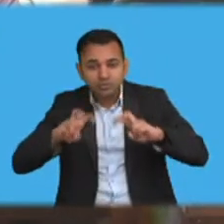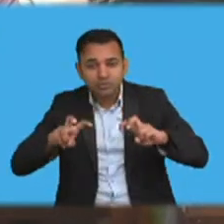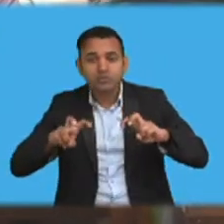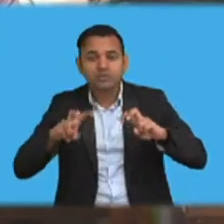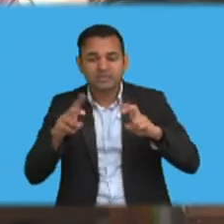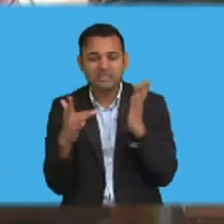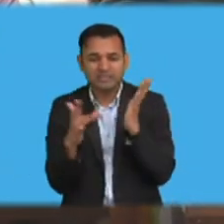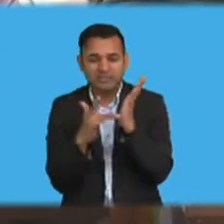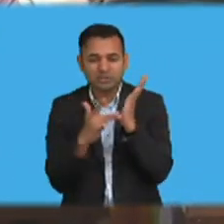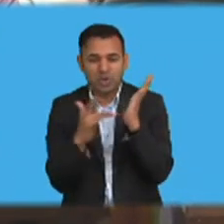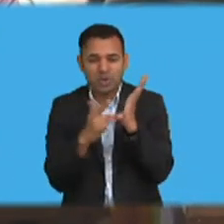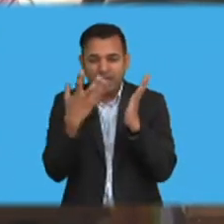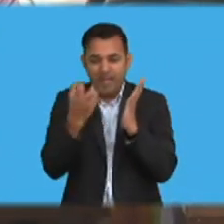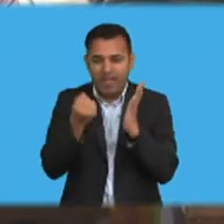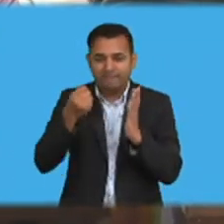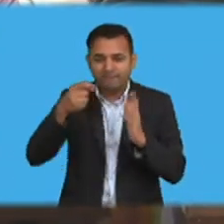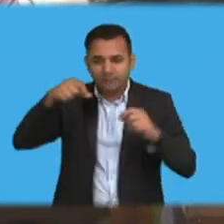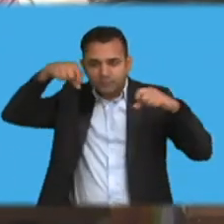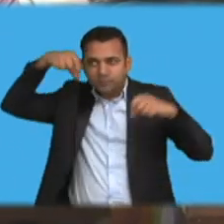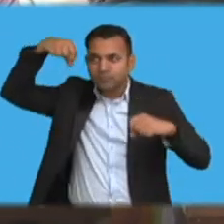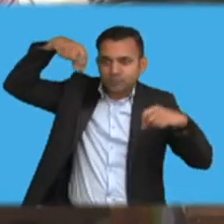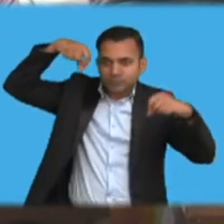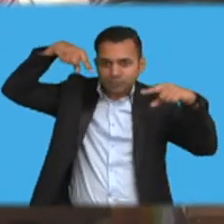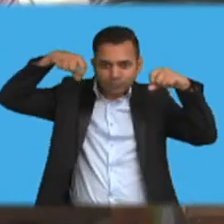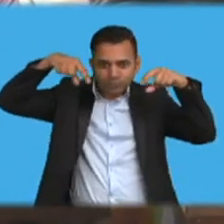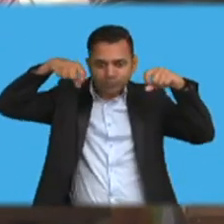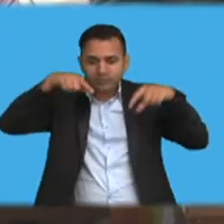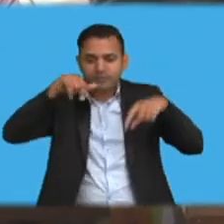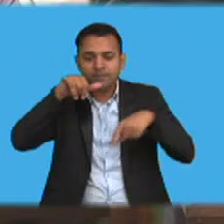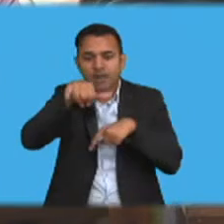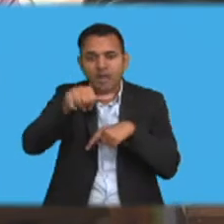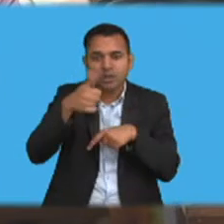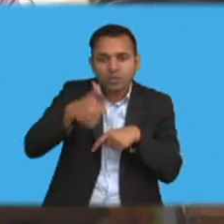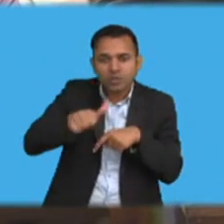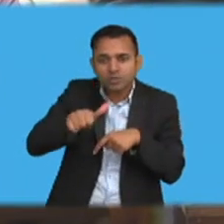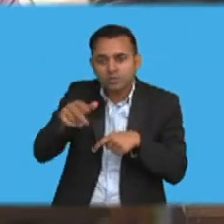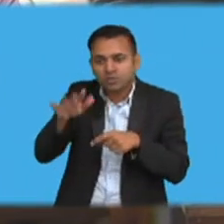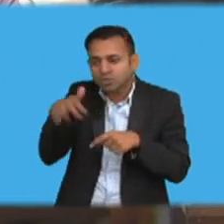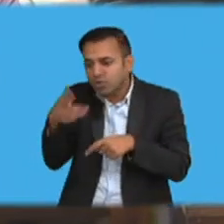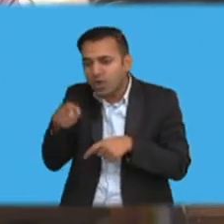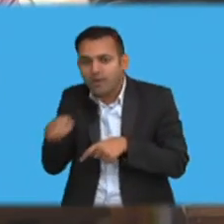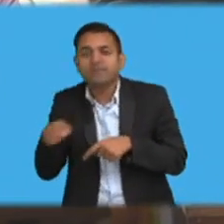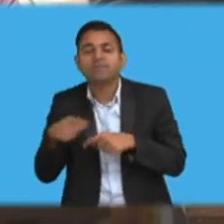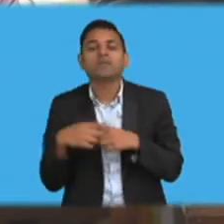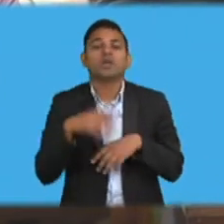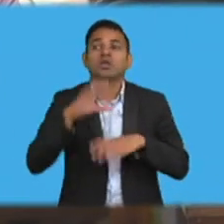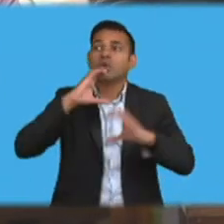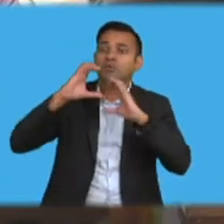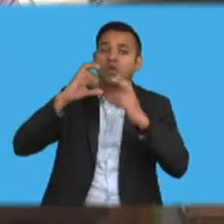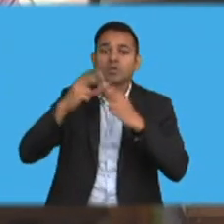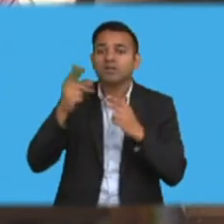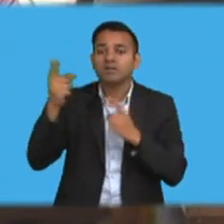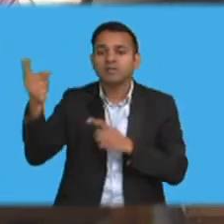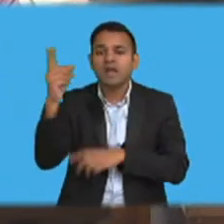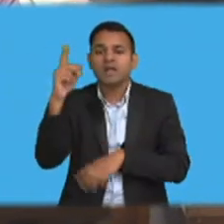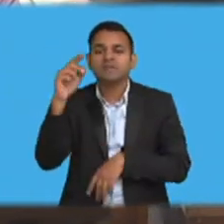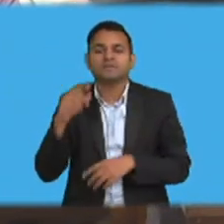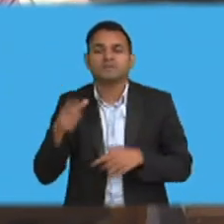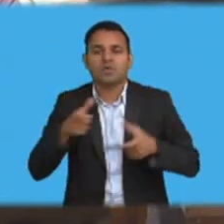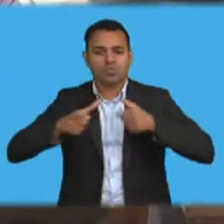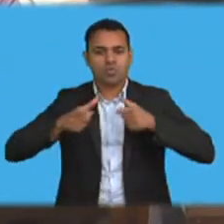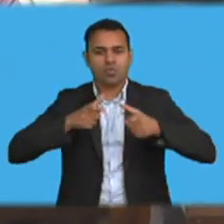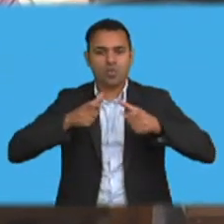enables aircraft to be accurately tracked by air traffic controllers and other pilots without the need for conventional